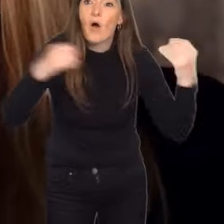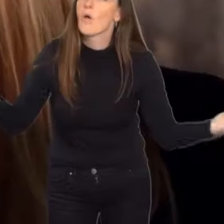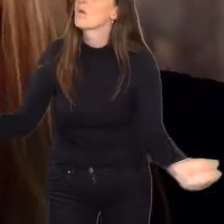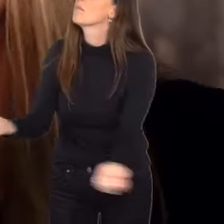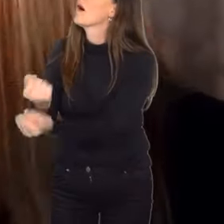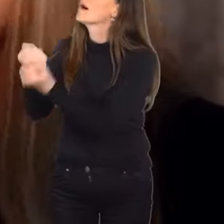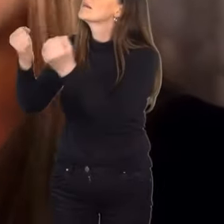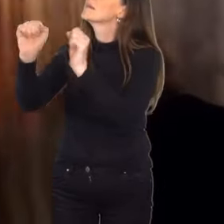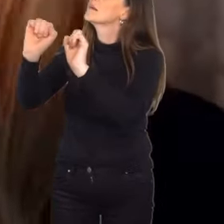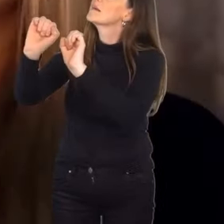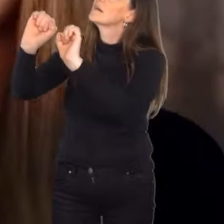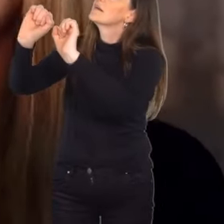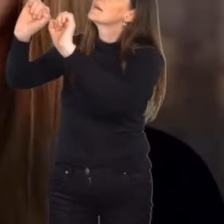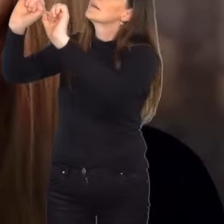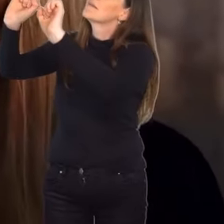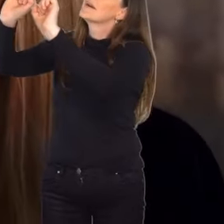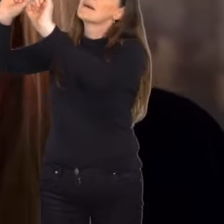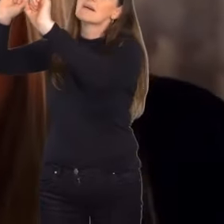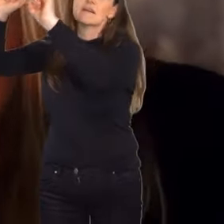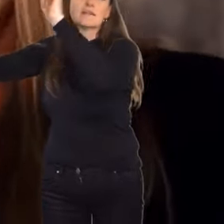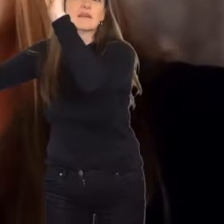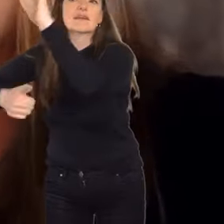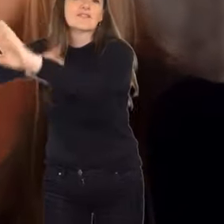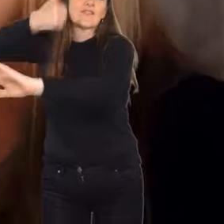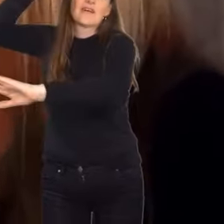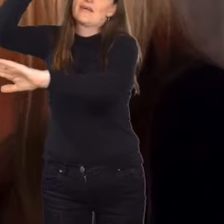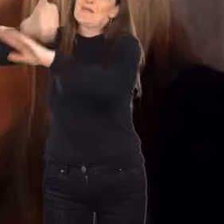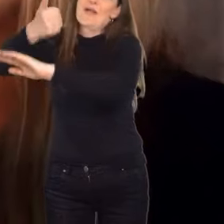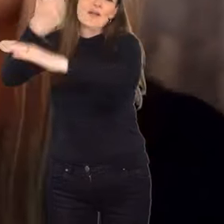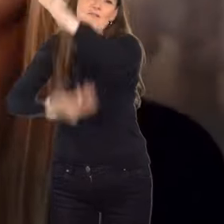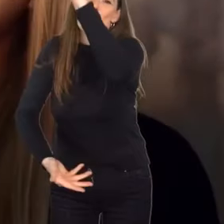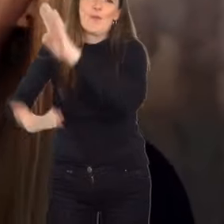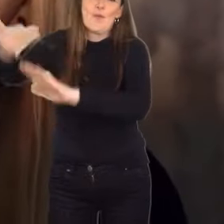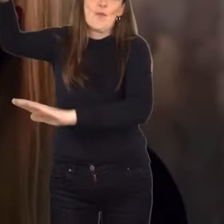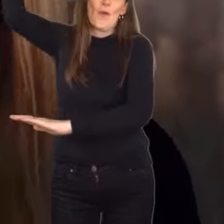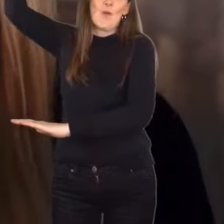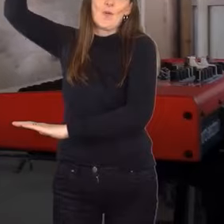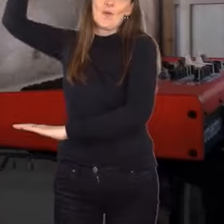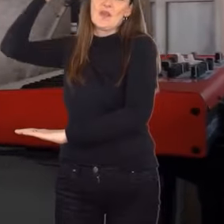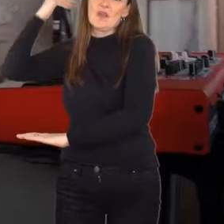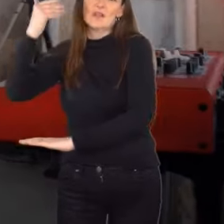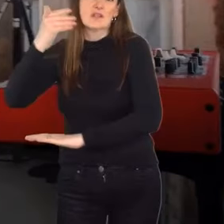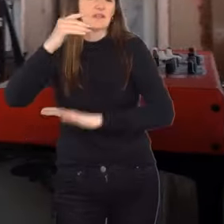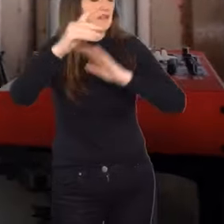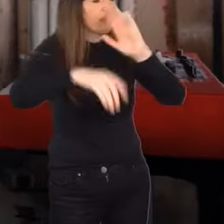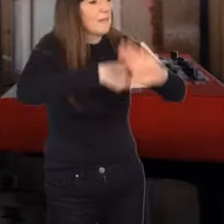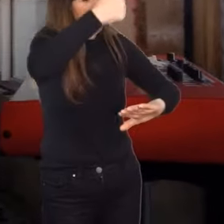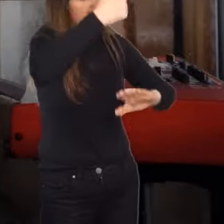Oh,